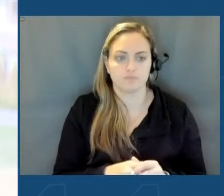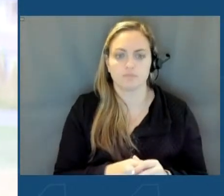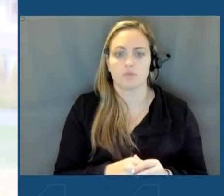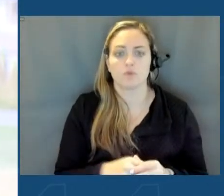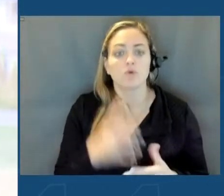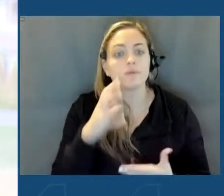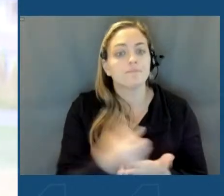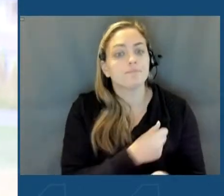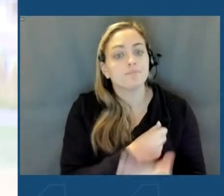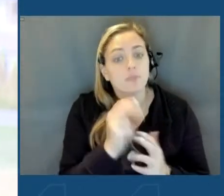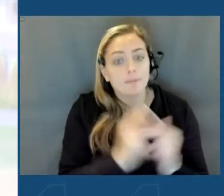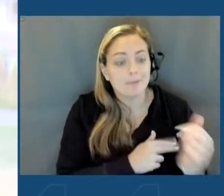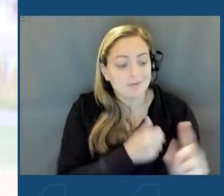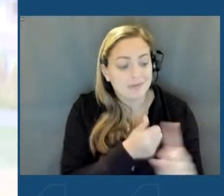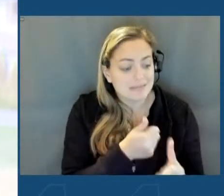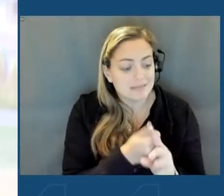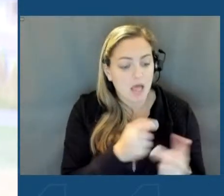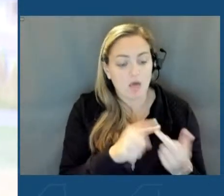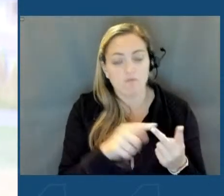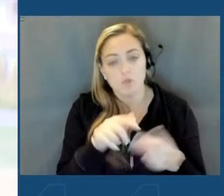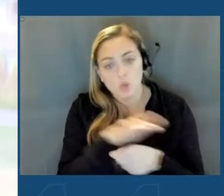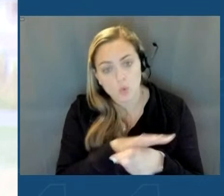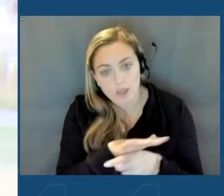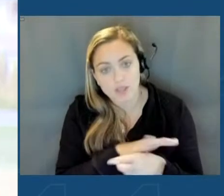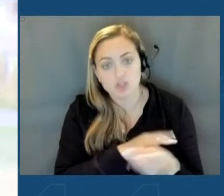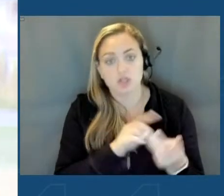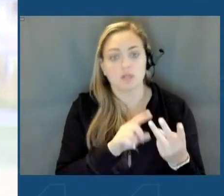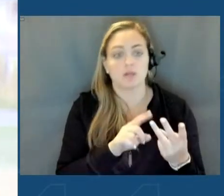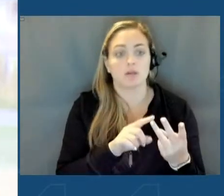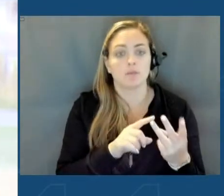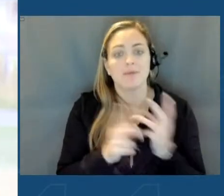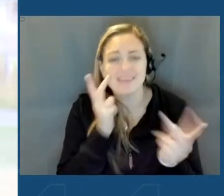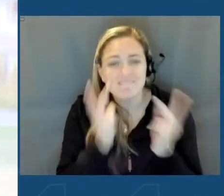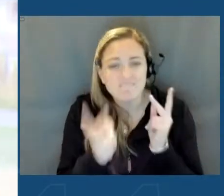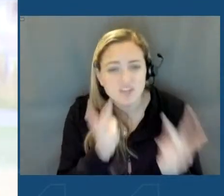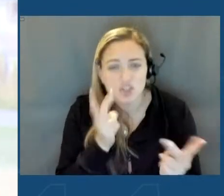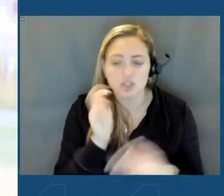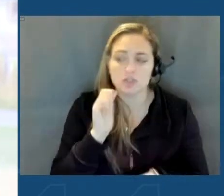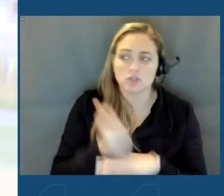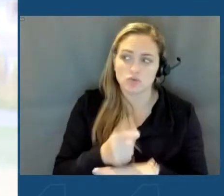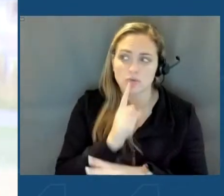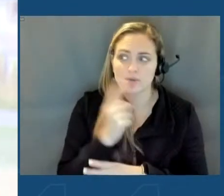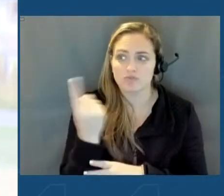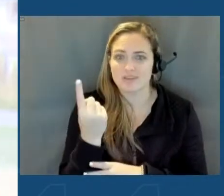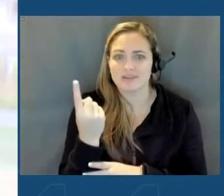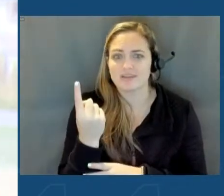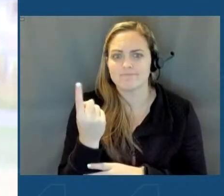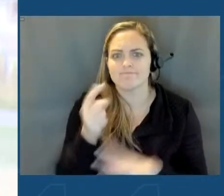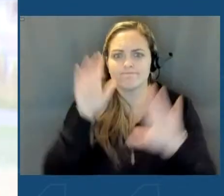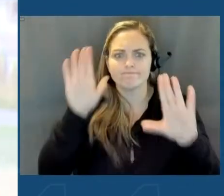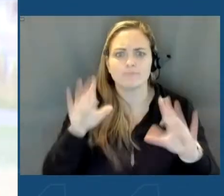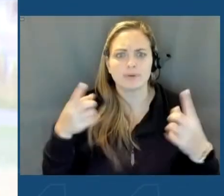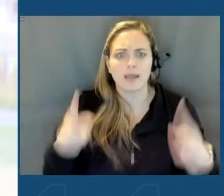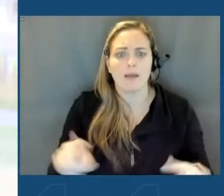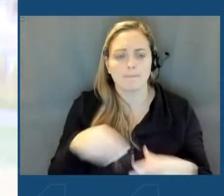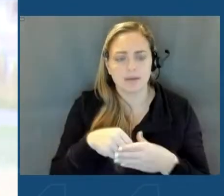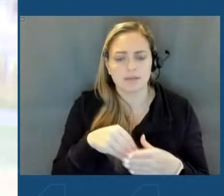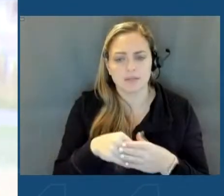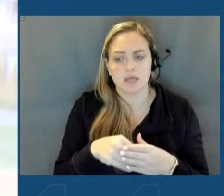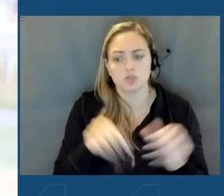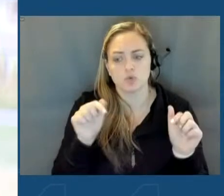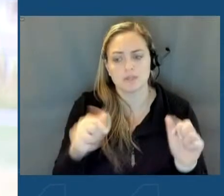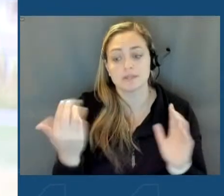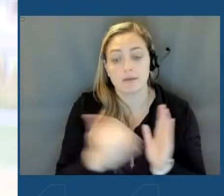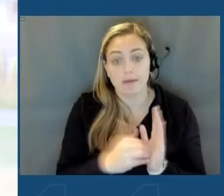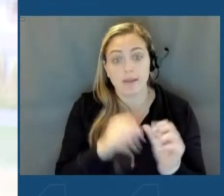the building itself, the location, but also the vision to have something really incredible going on inside. So this is, again,